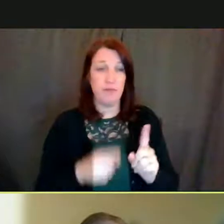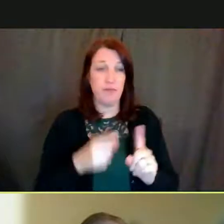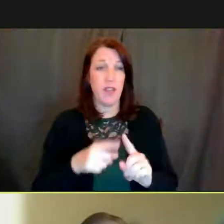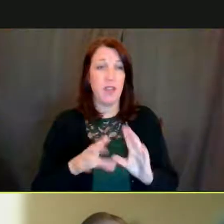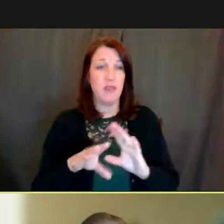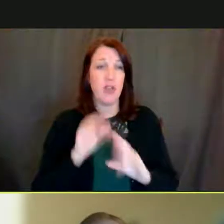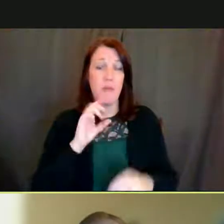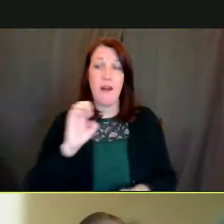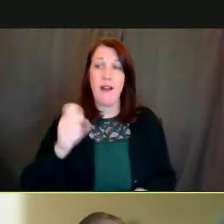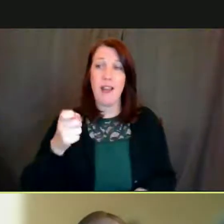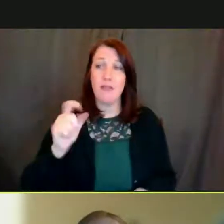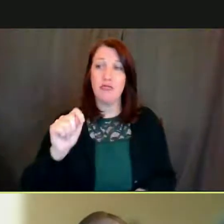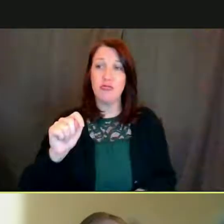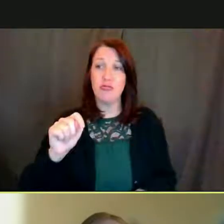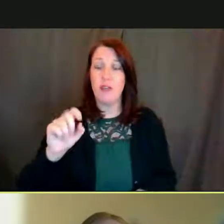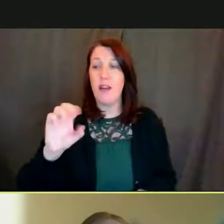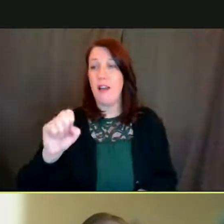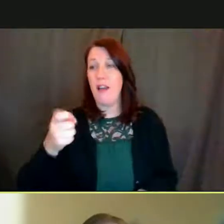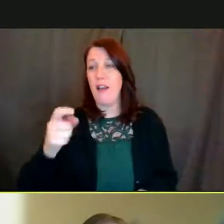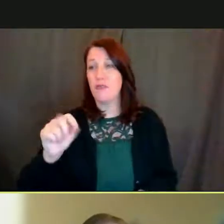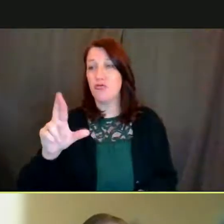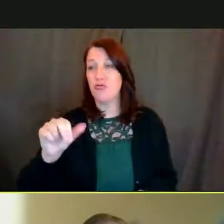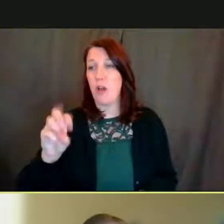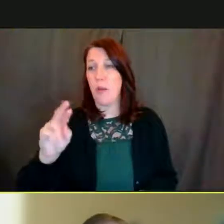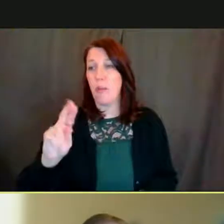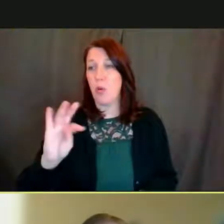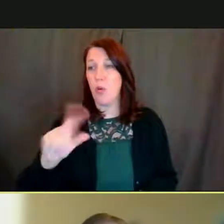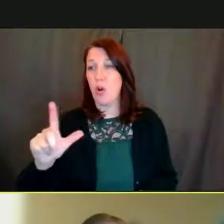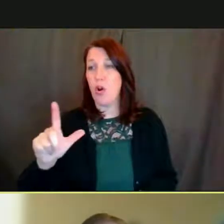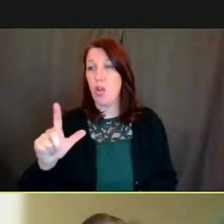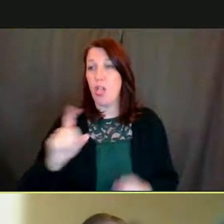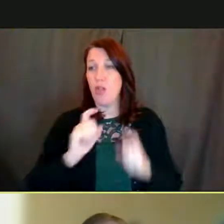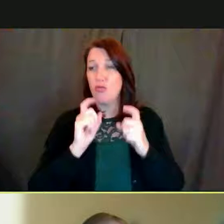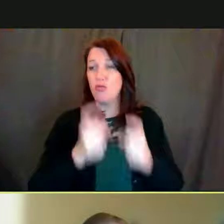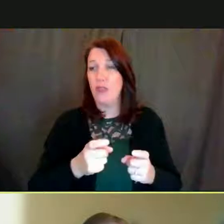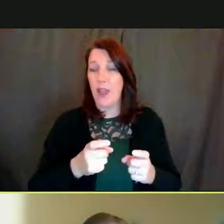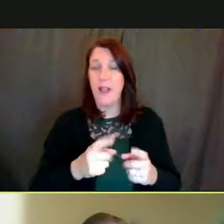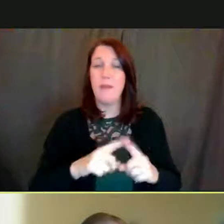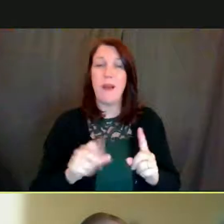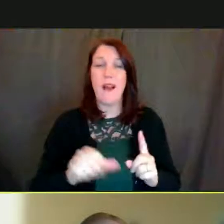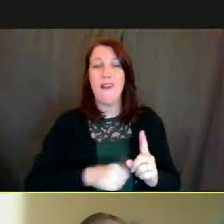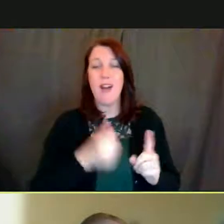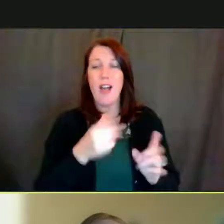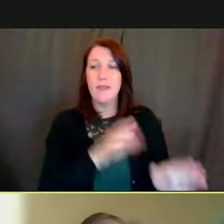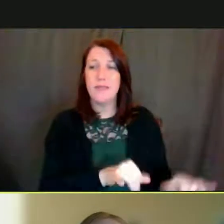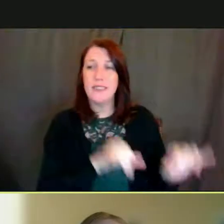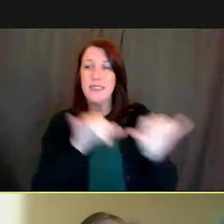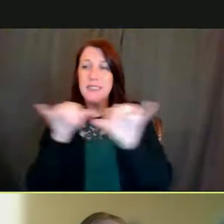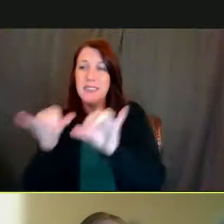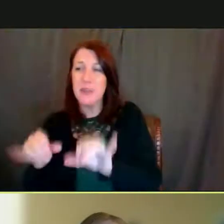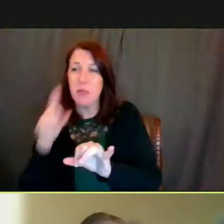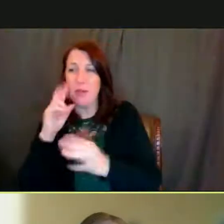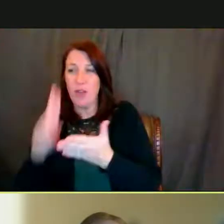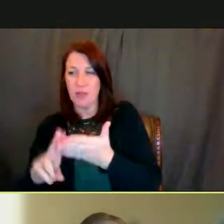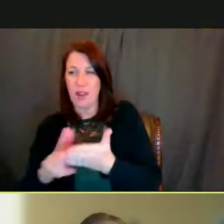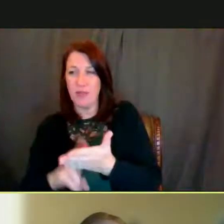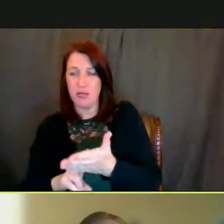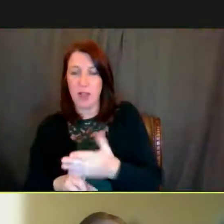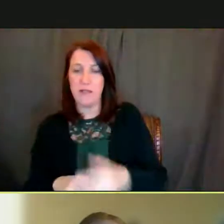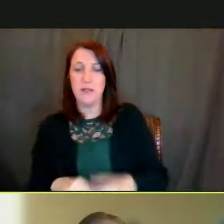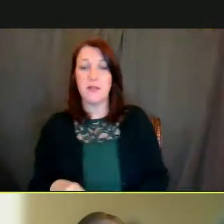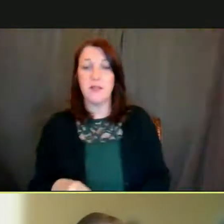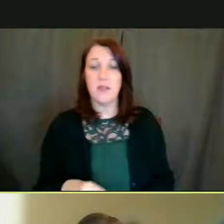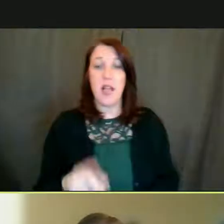grant awards, but there will be analogous requirements for other types of funding, such as contracts. The policy expects that